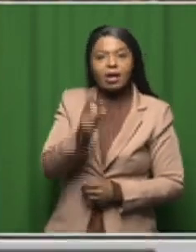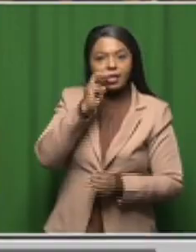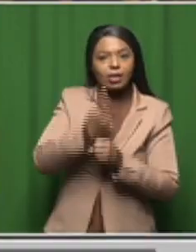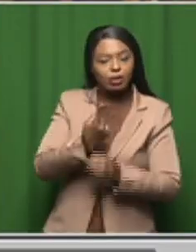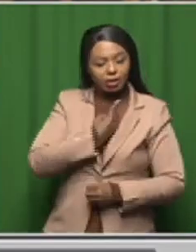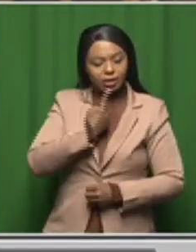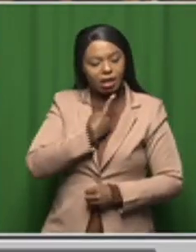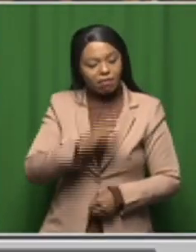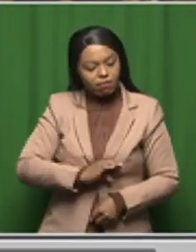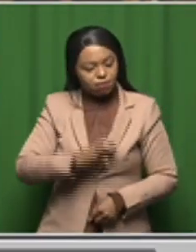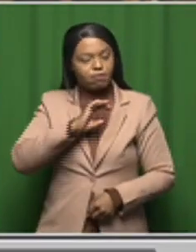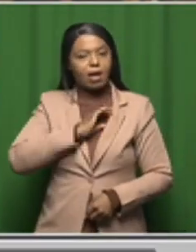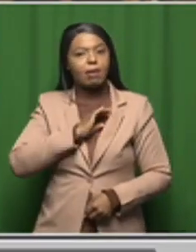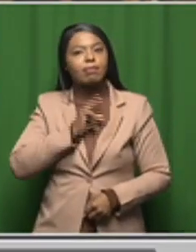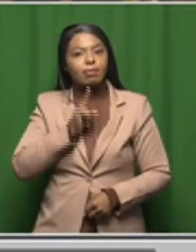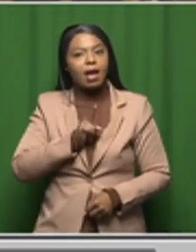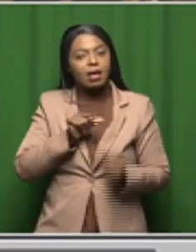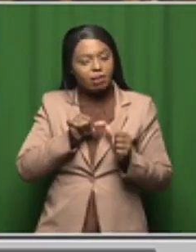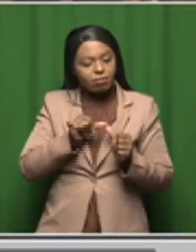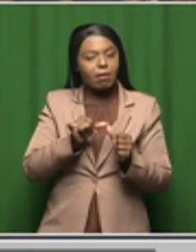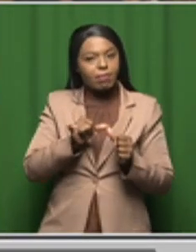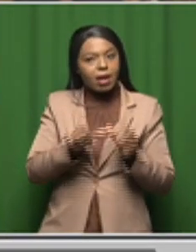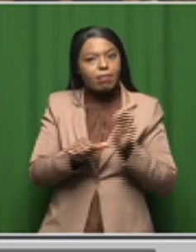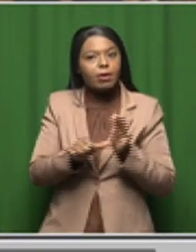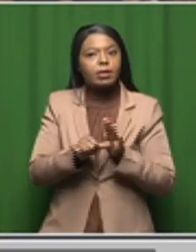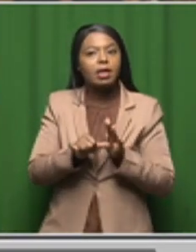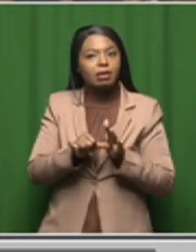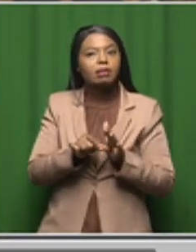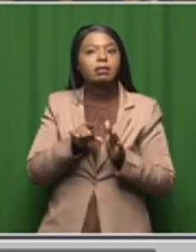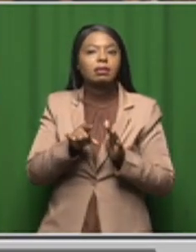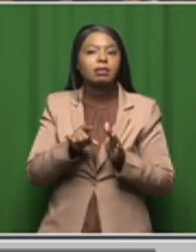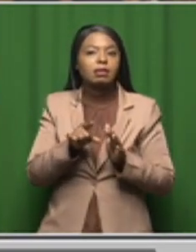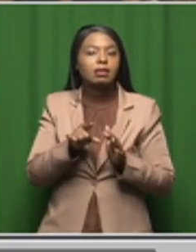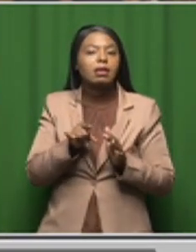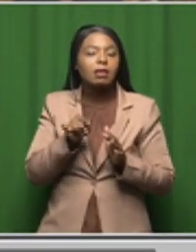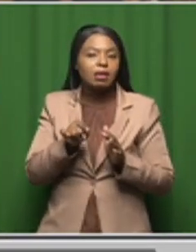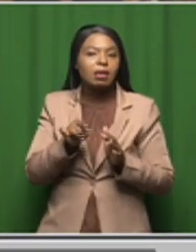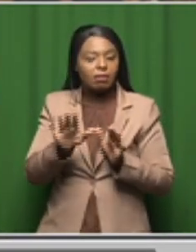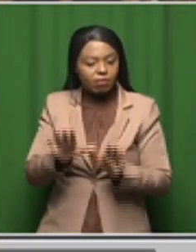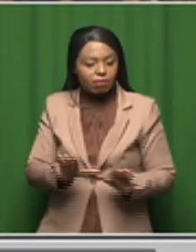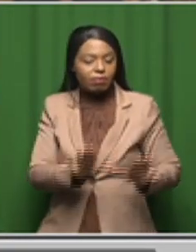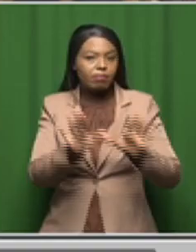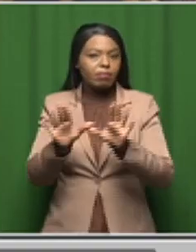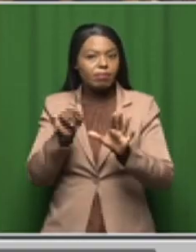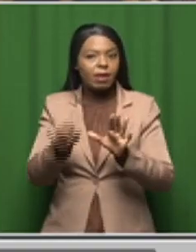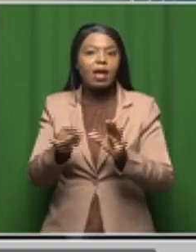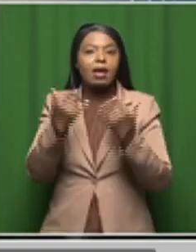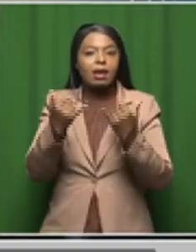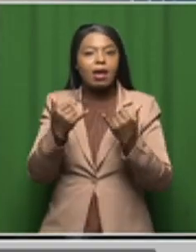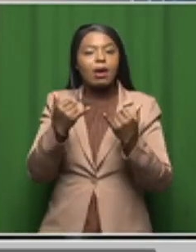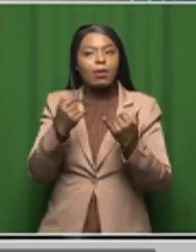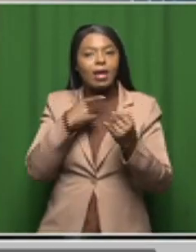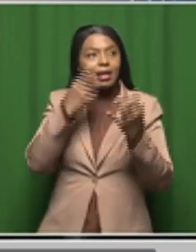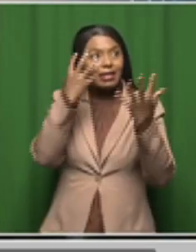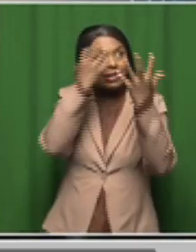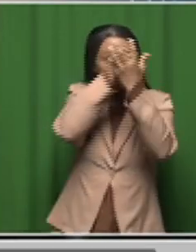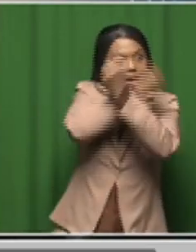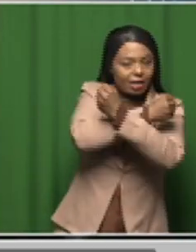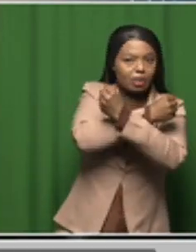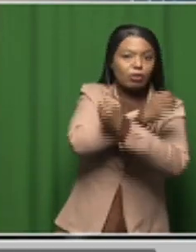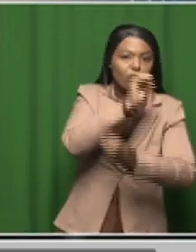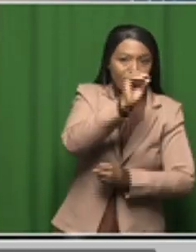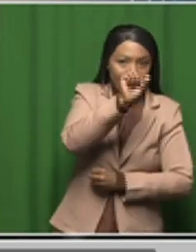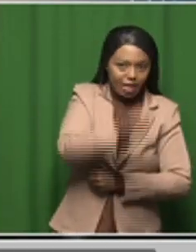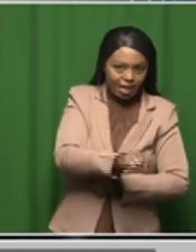world. And so I think my work, even though there's a darkness, there's also lightness.